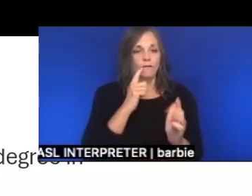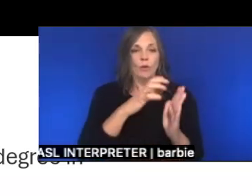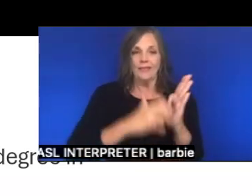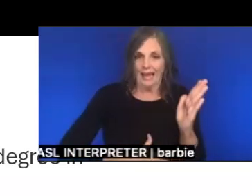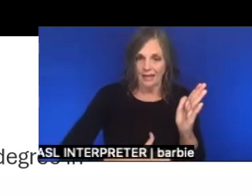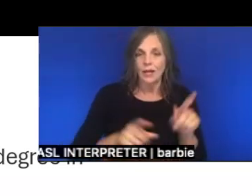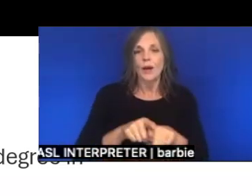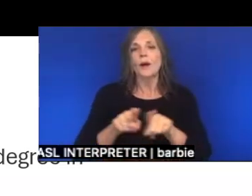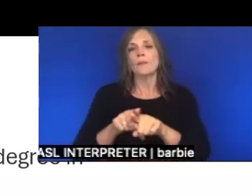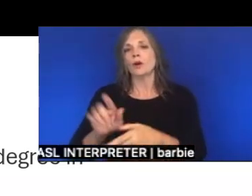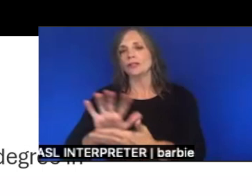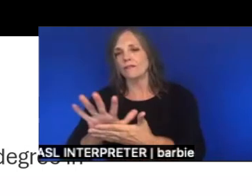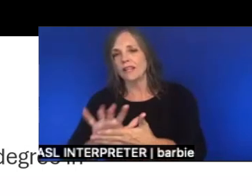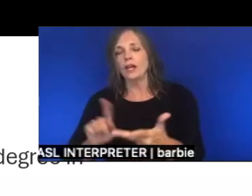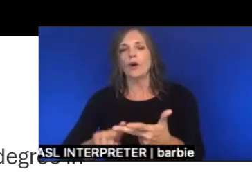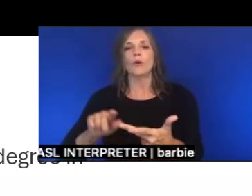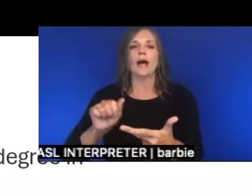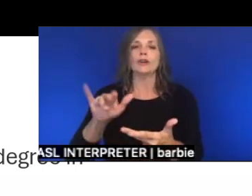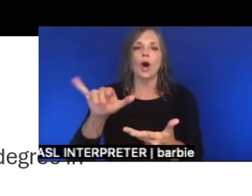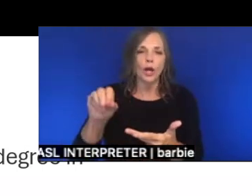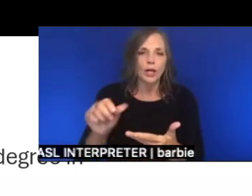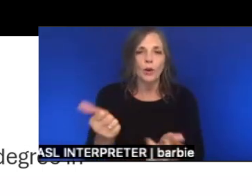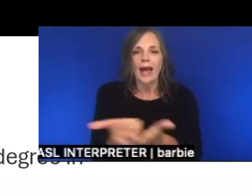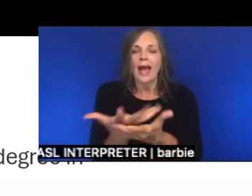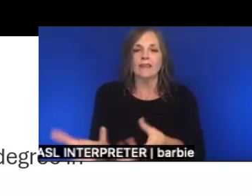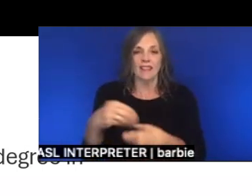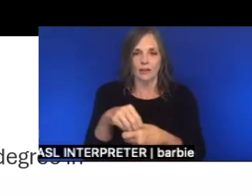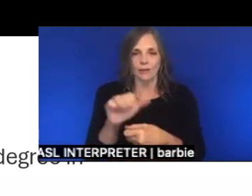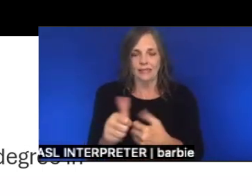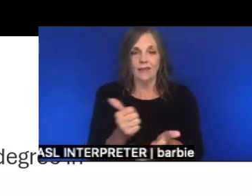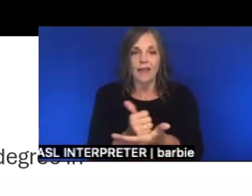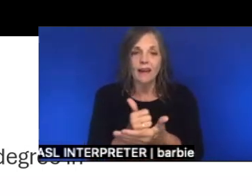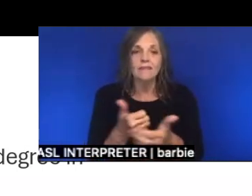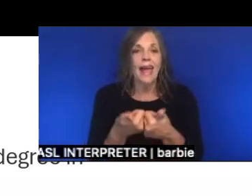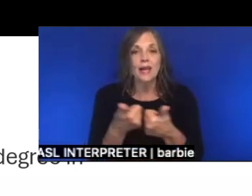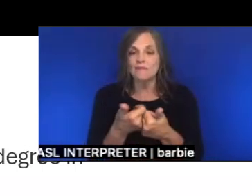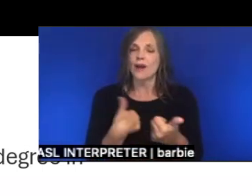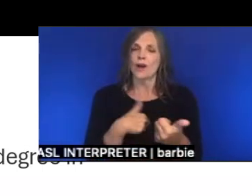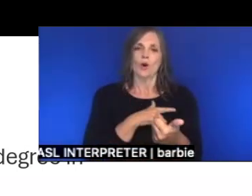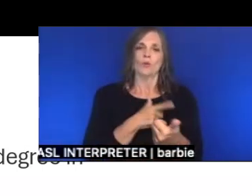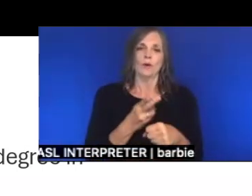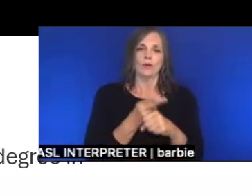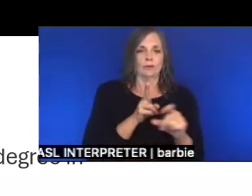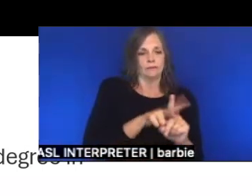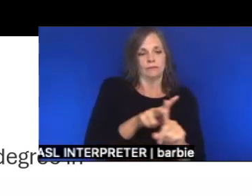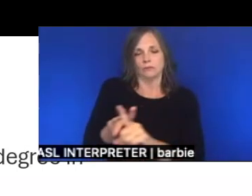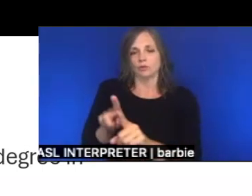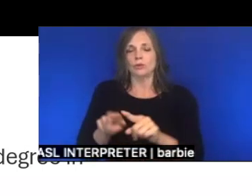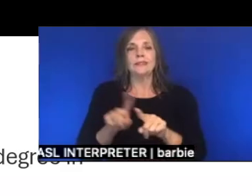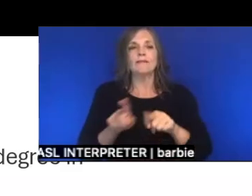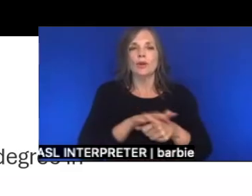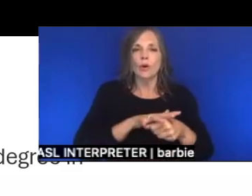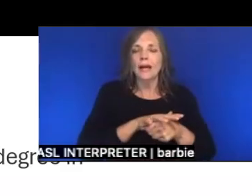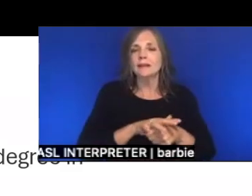for the audios, everything that was content in the game. We were localizing it into the different locales, sometimes like even more than 20